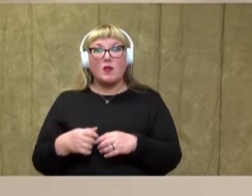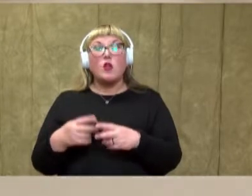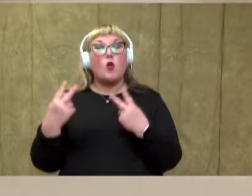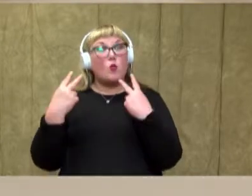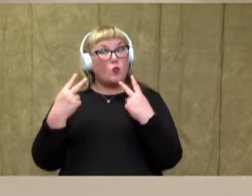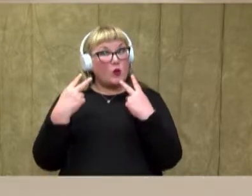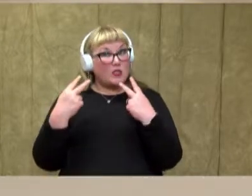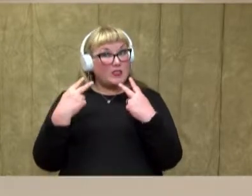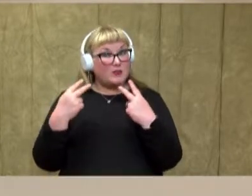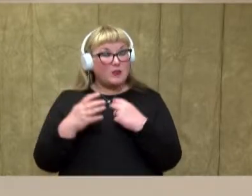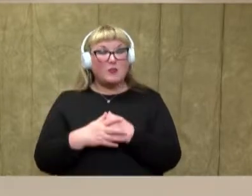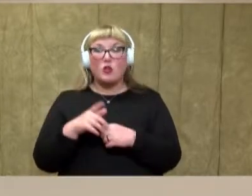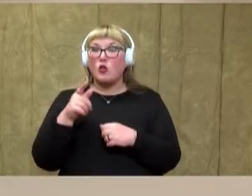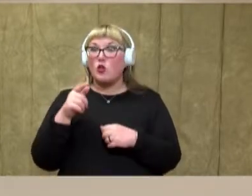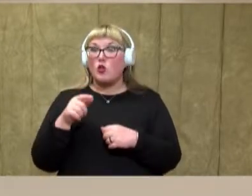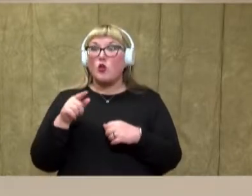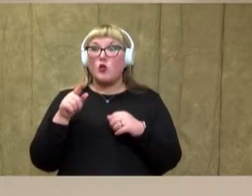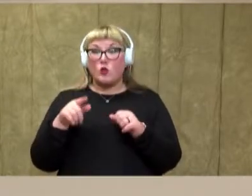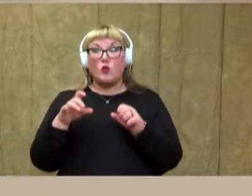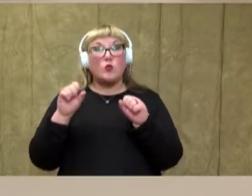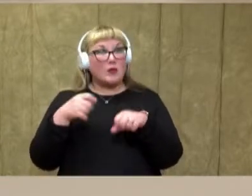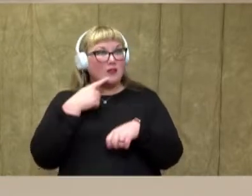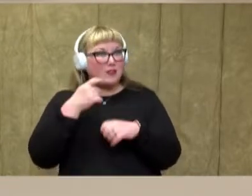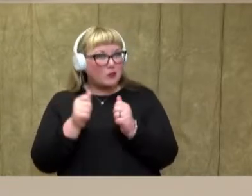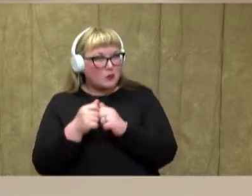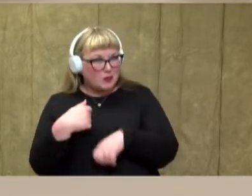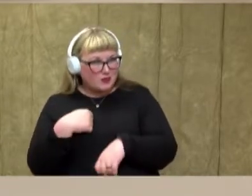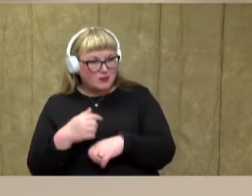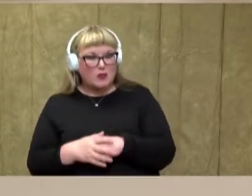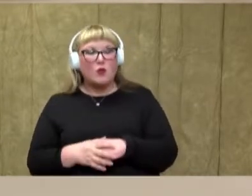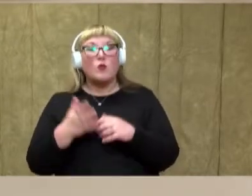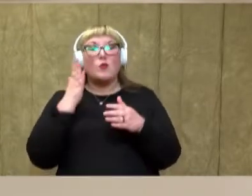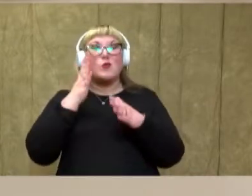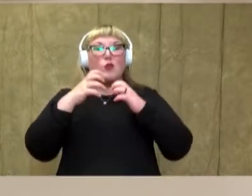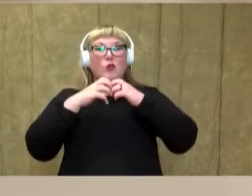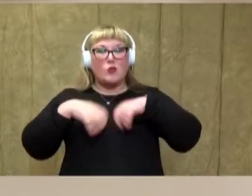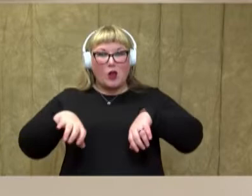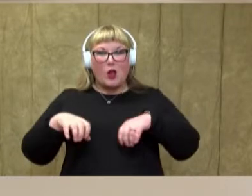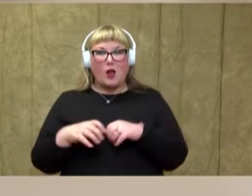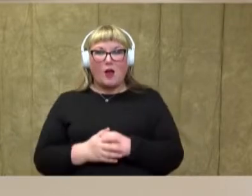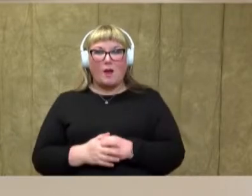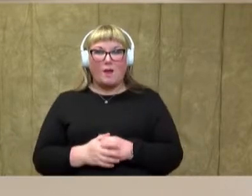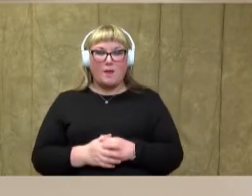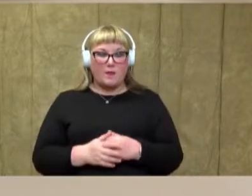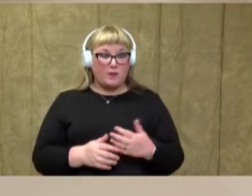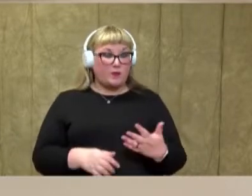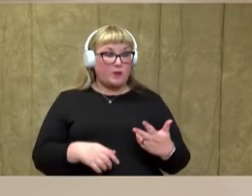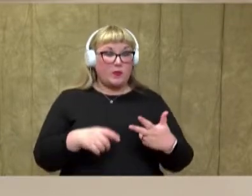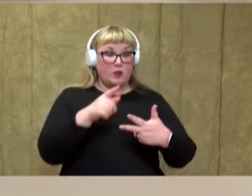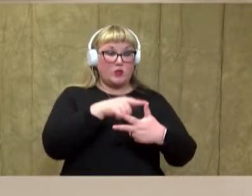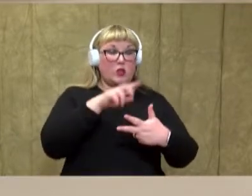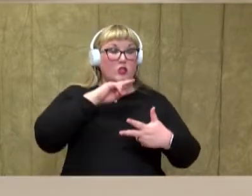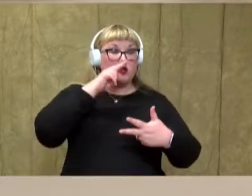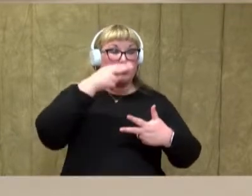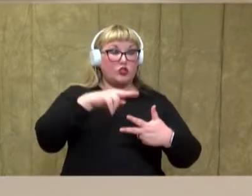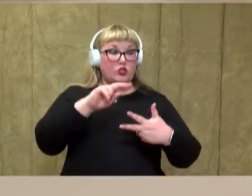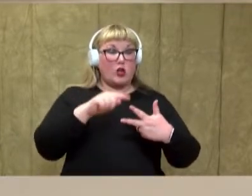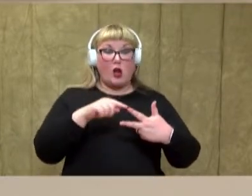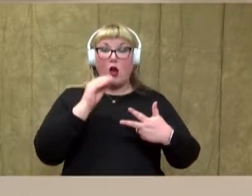me closely and you may repeat after me. We're gonna break the word apart. Shop.